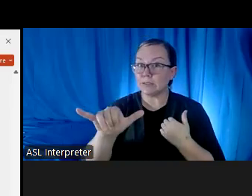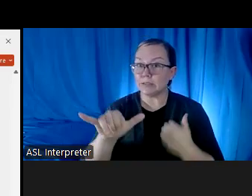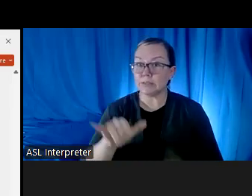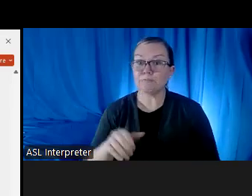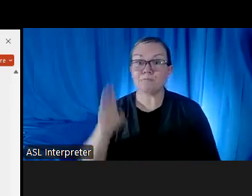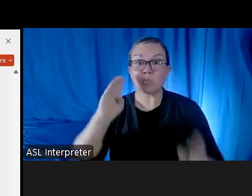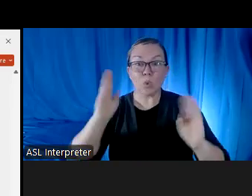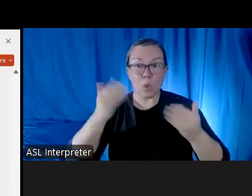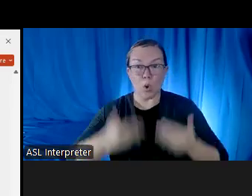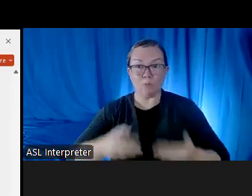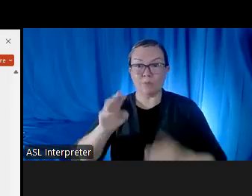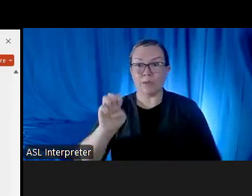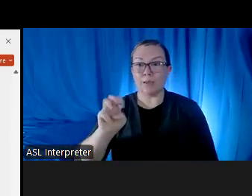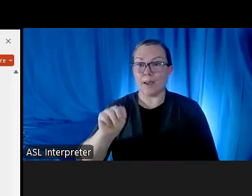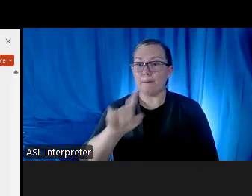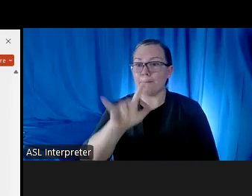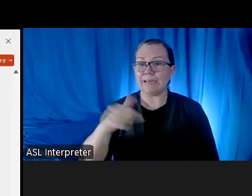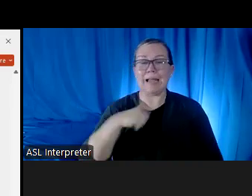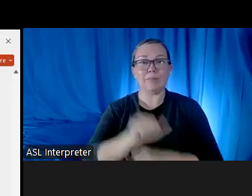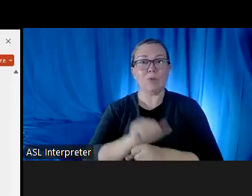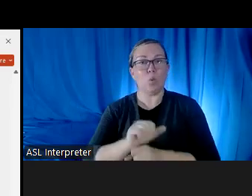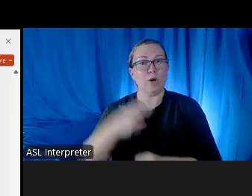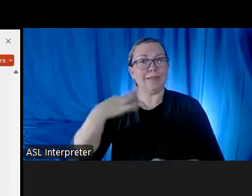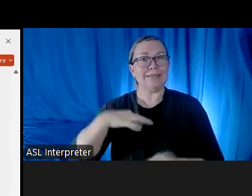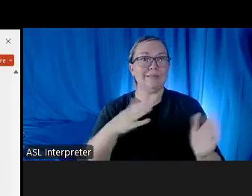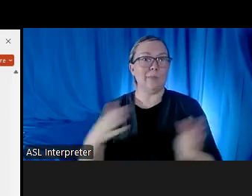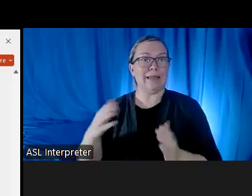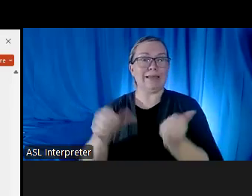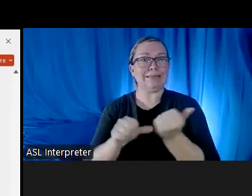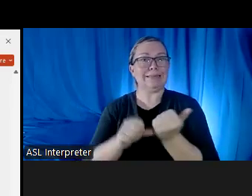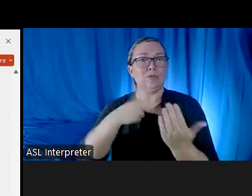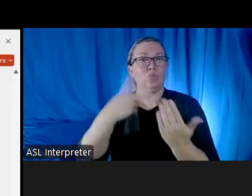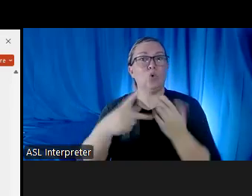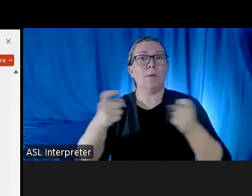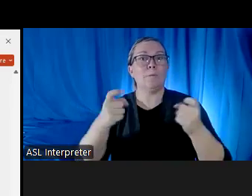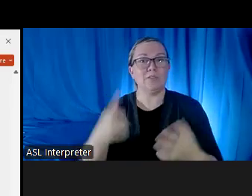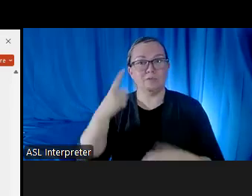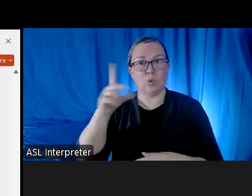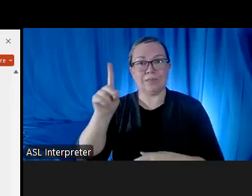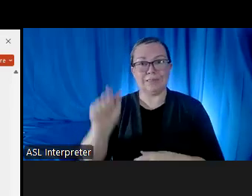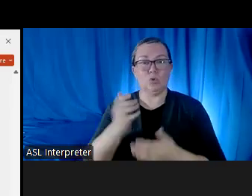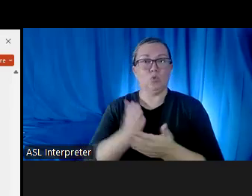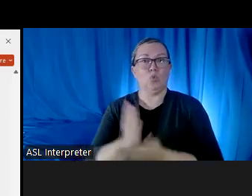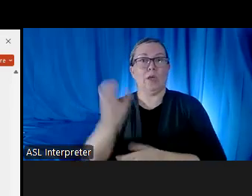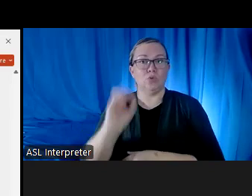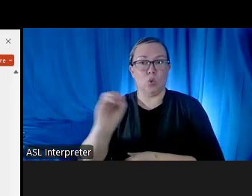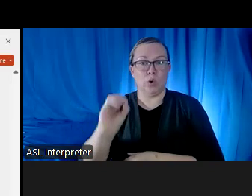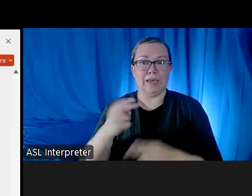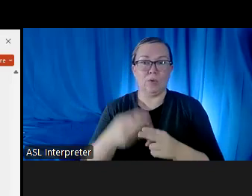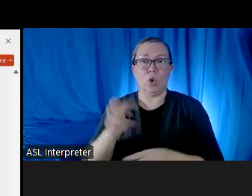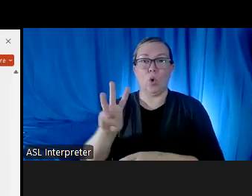Hello, my name is Emily Ross. I am the Work Incentive Planning and Assistance Program Manager for Disability Rights Oregon. We call the program